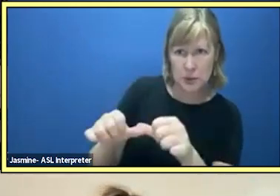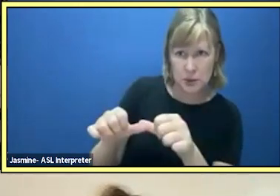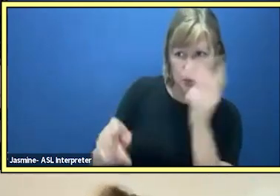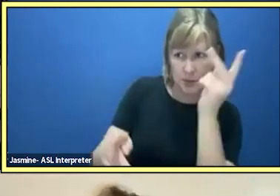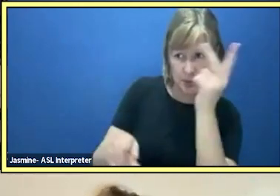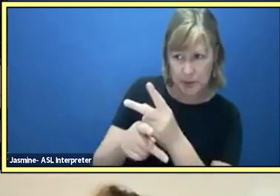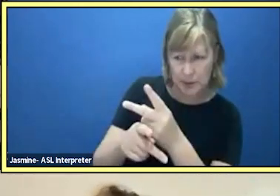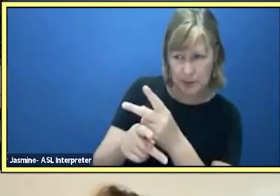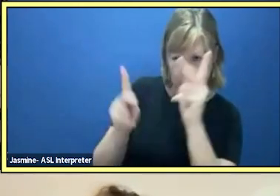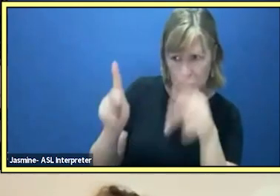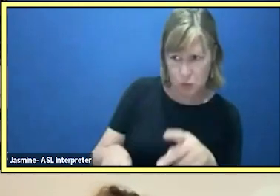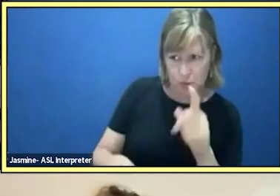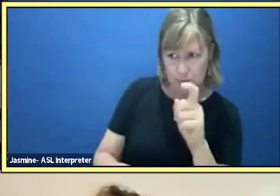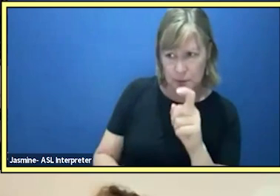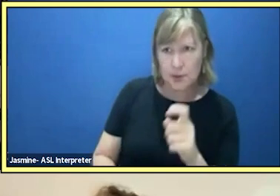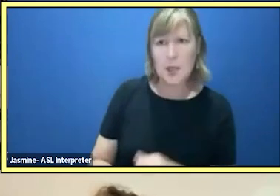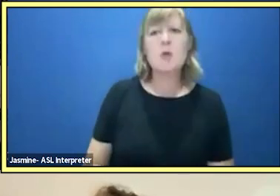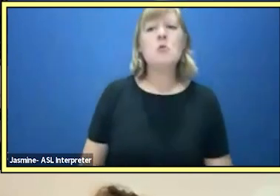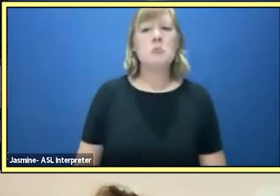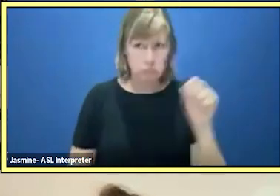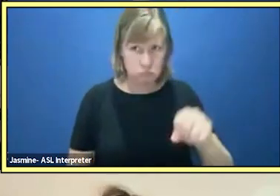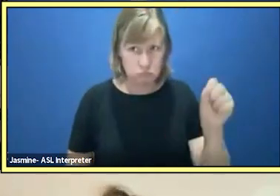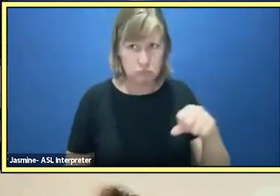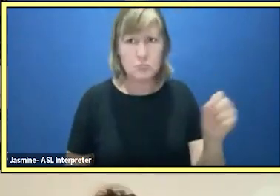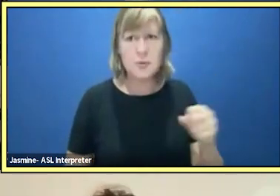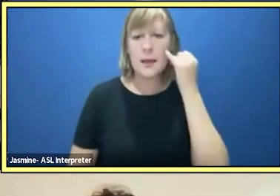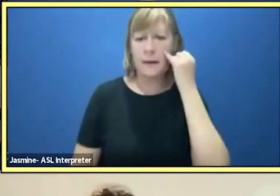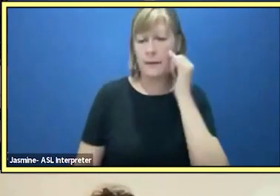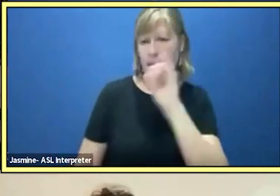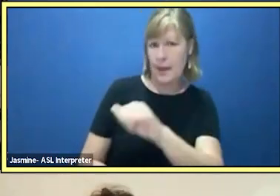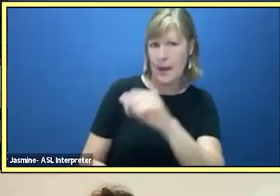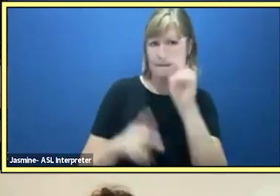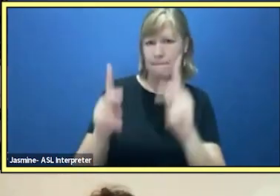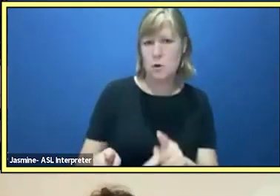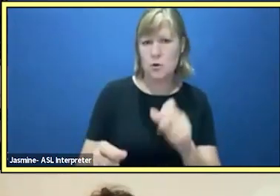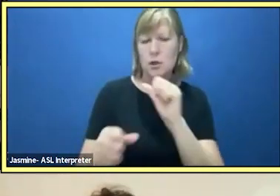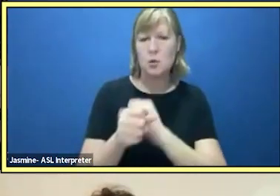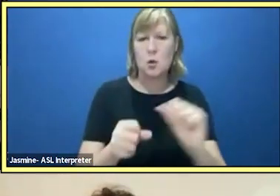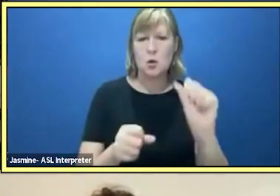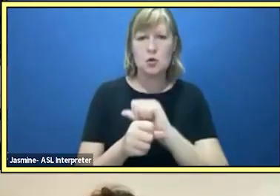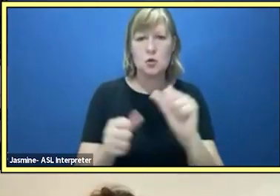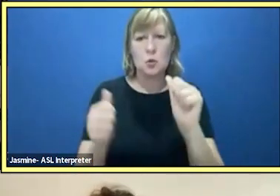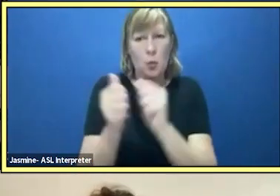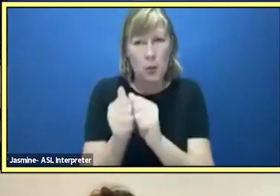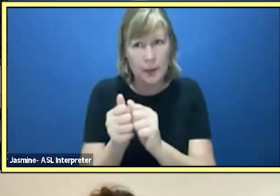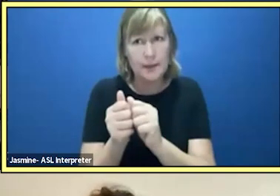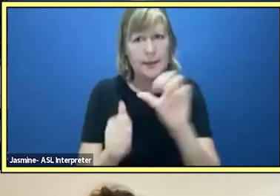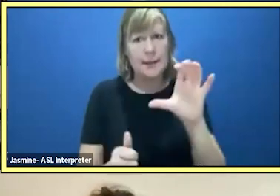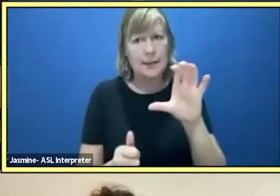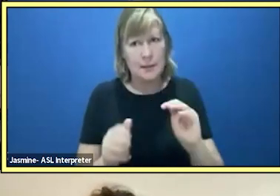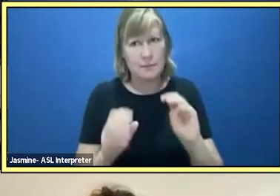that person works with the case management organization, once we know who they are, hopefully that case